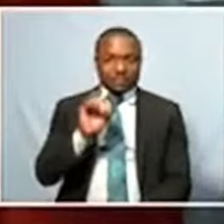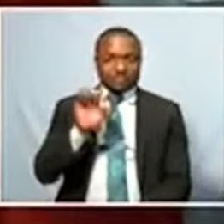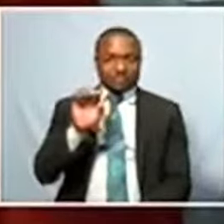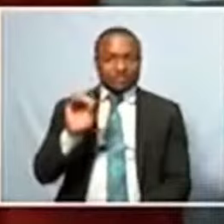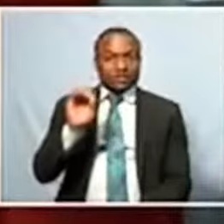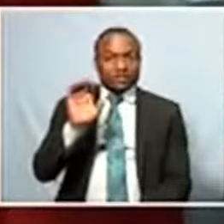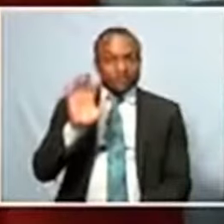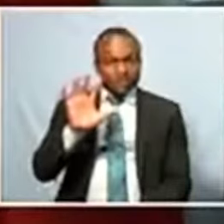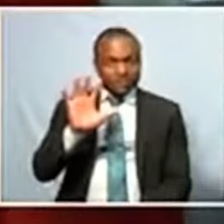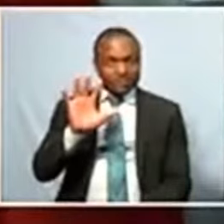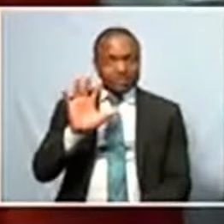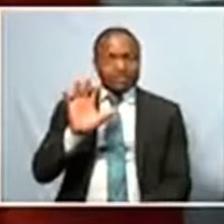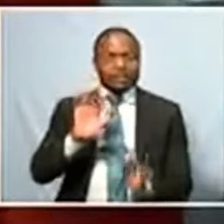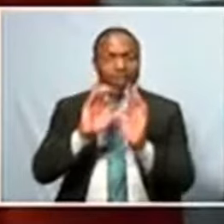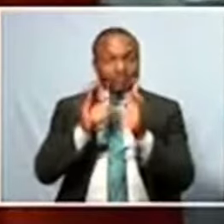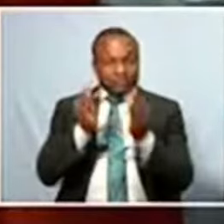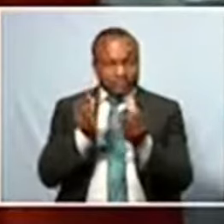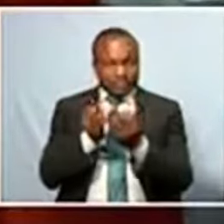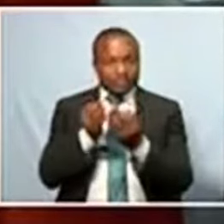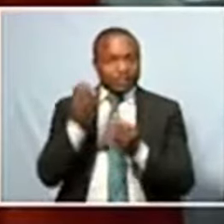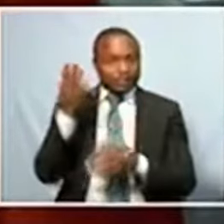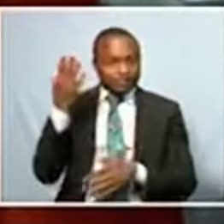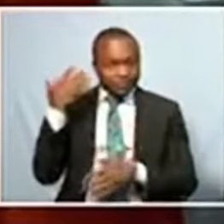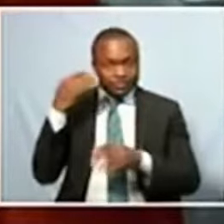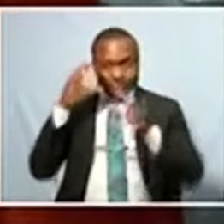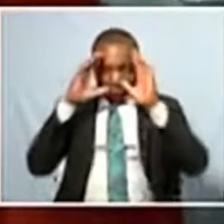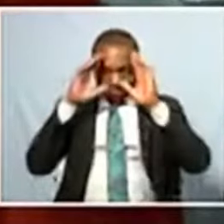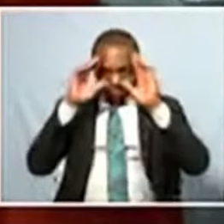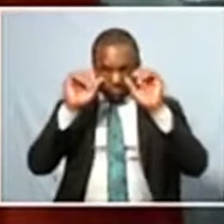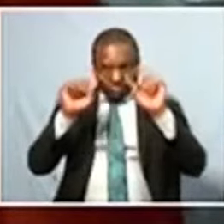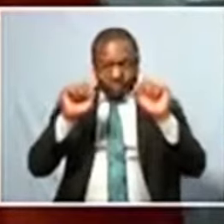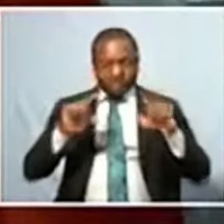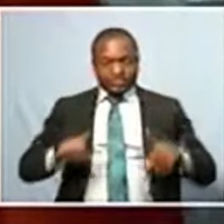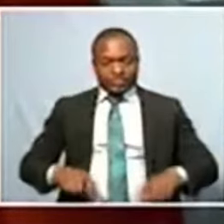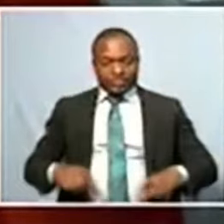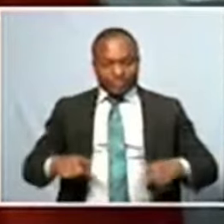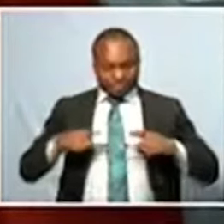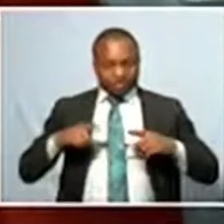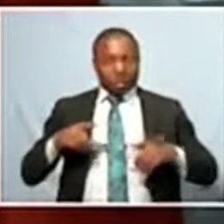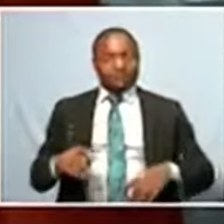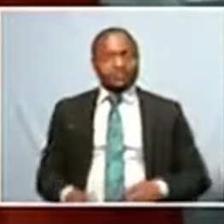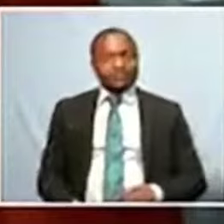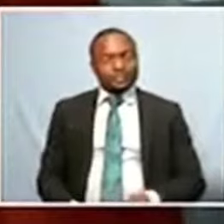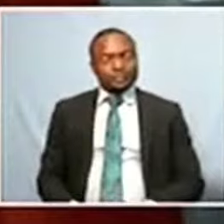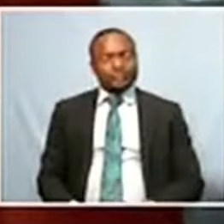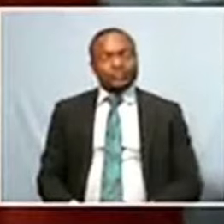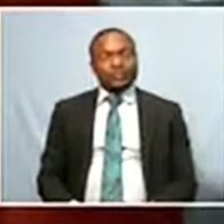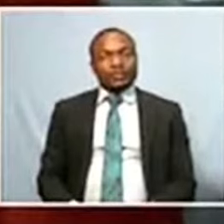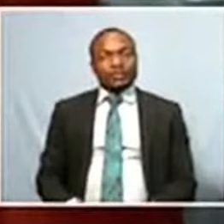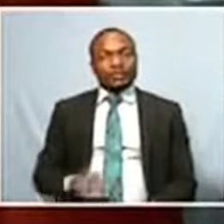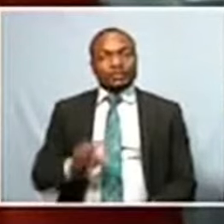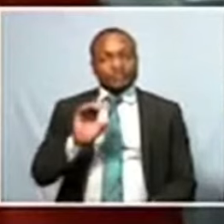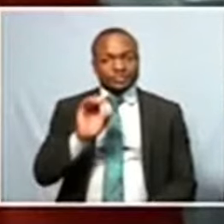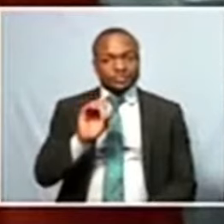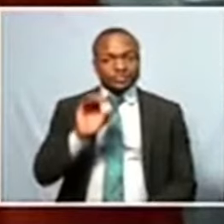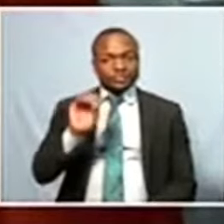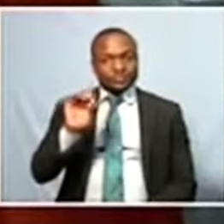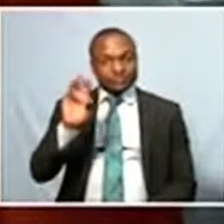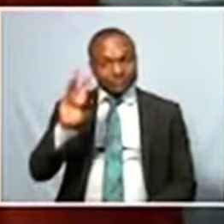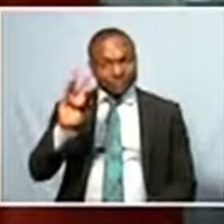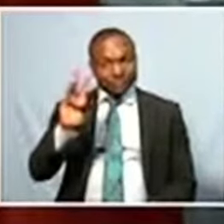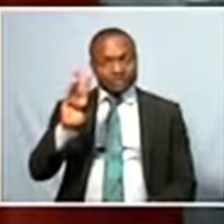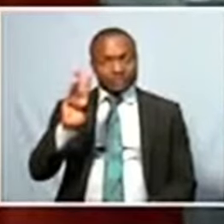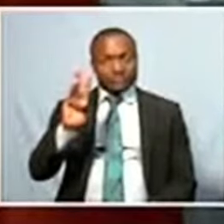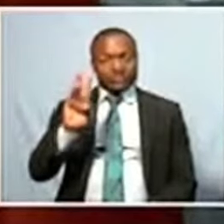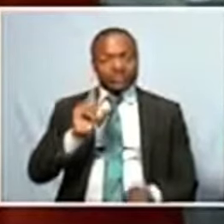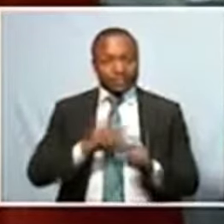005, Families of Former President's Welfare, and 006, but